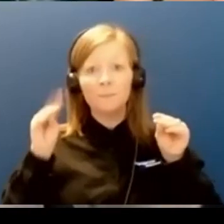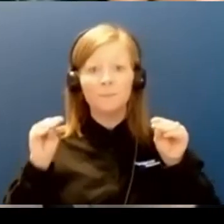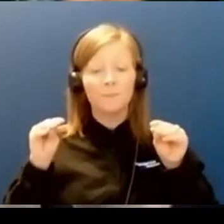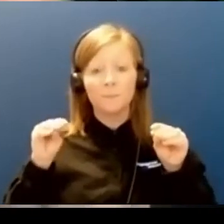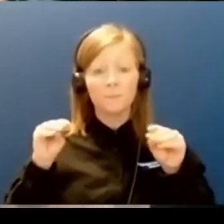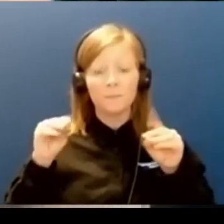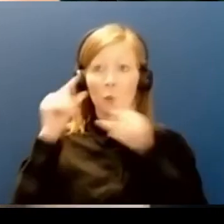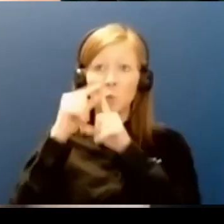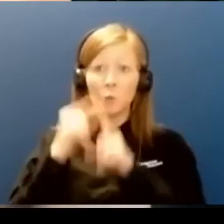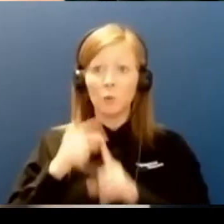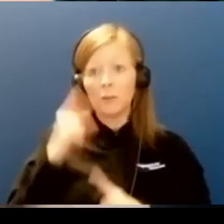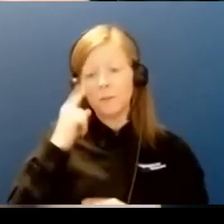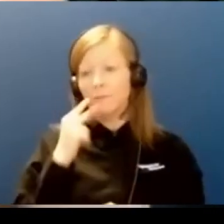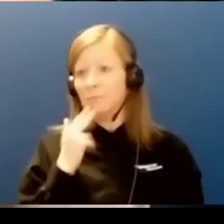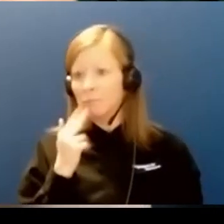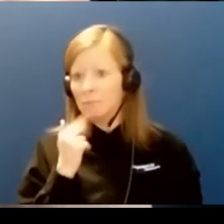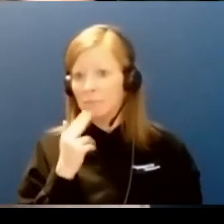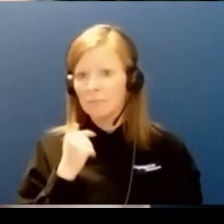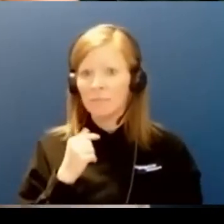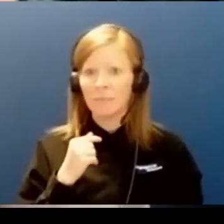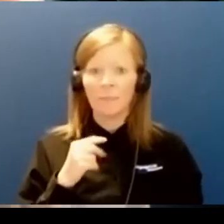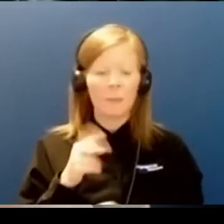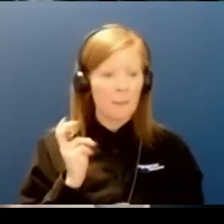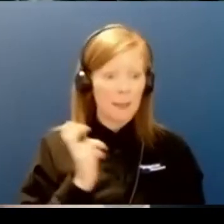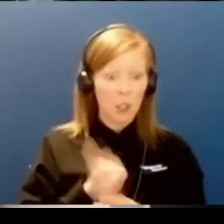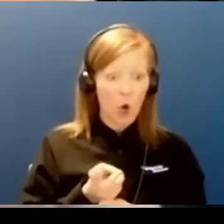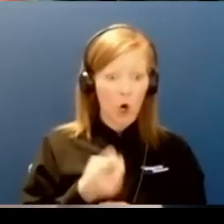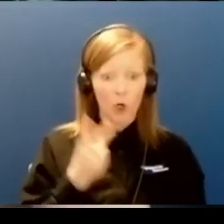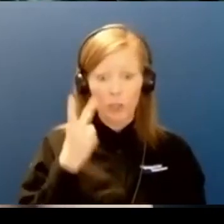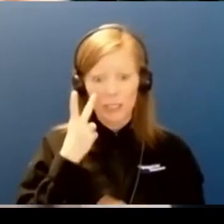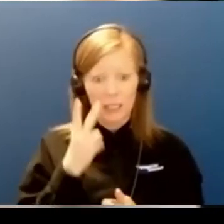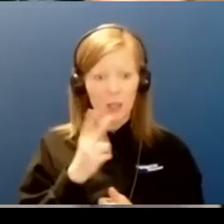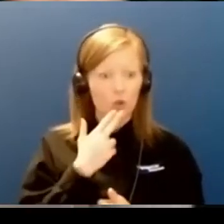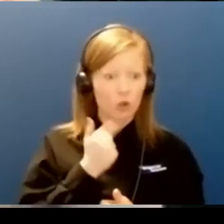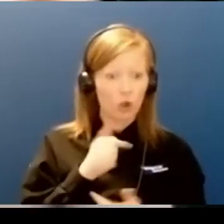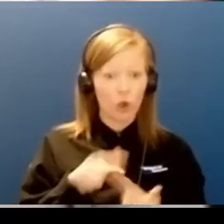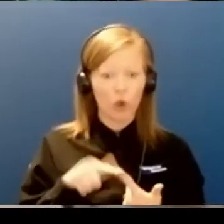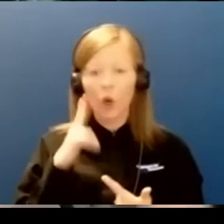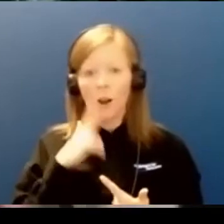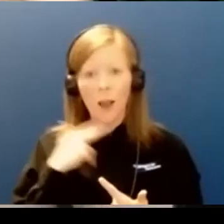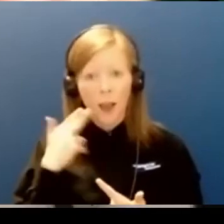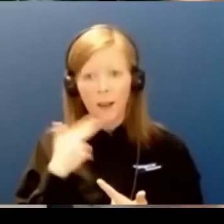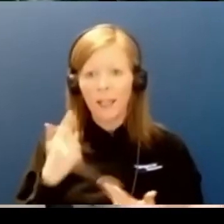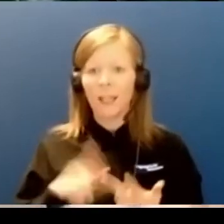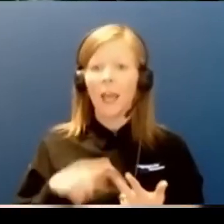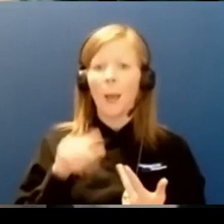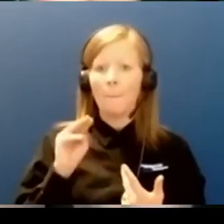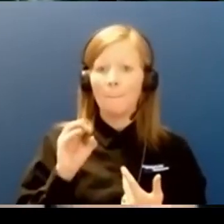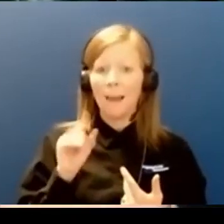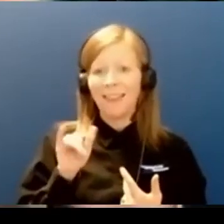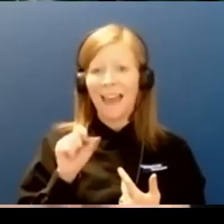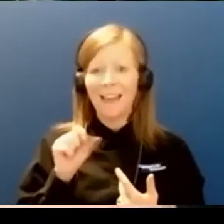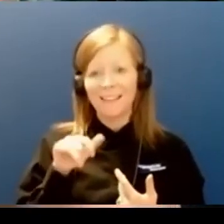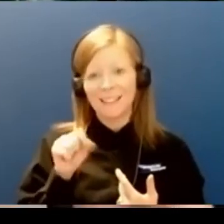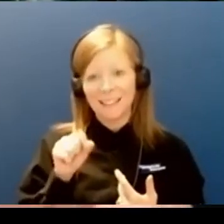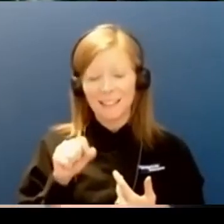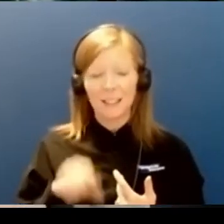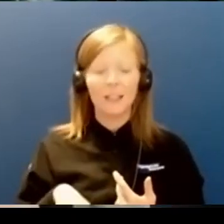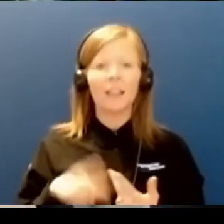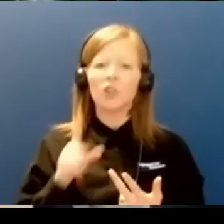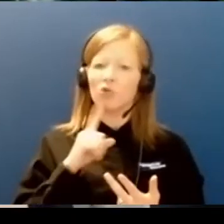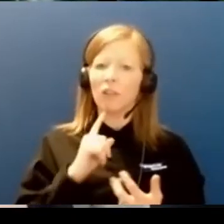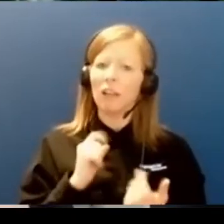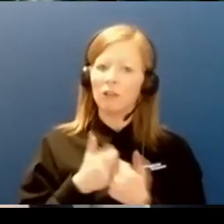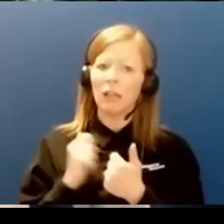easy to recognize it as like, sugar, honey, molasses. A lot of them have these really complicated scientific names. So that makes it really, really